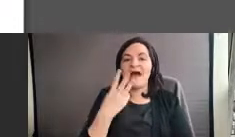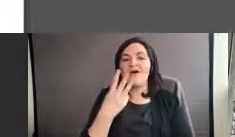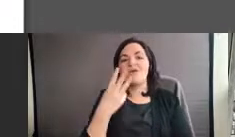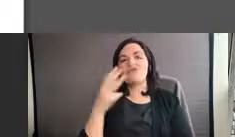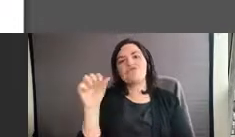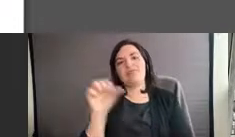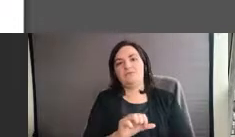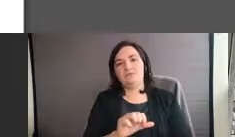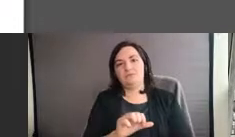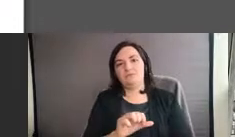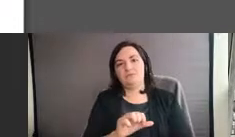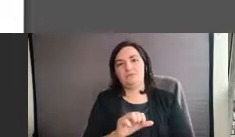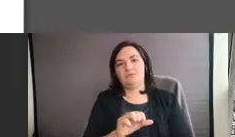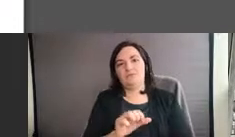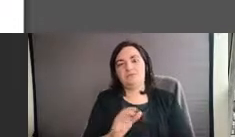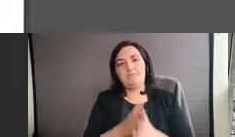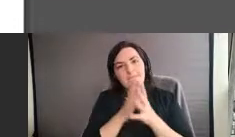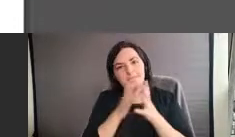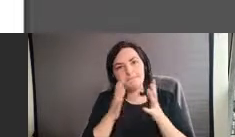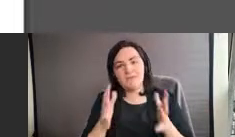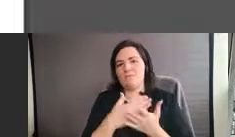your dissertation. That's a really big chunk.